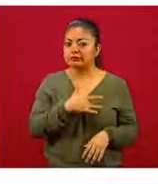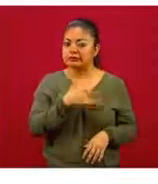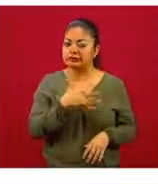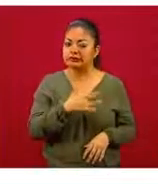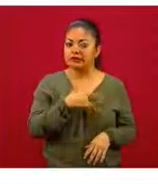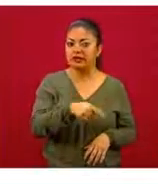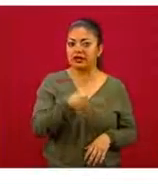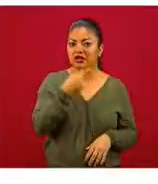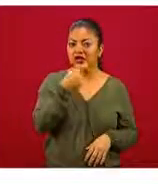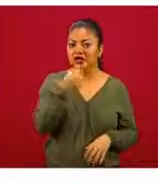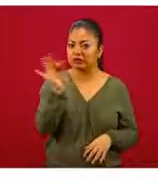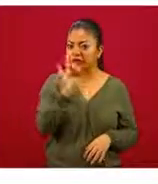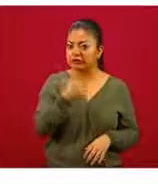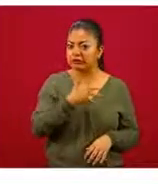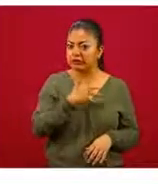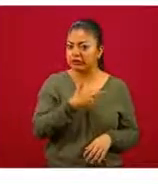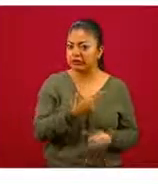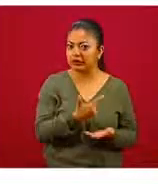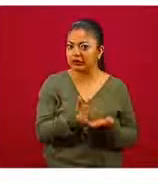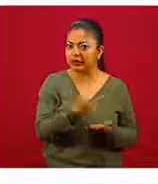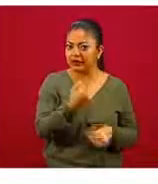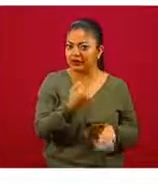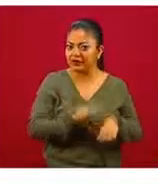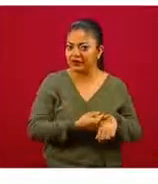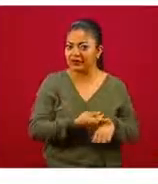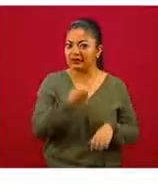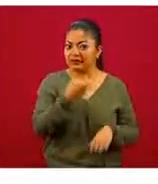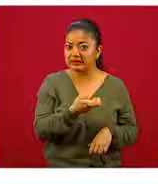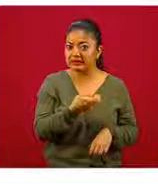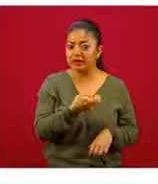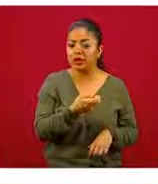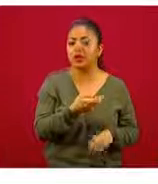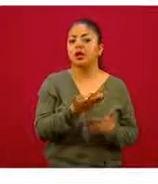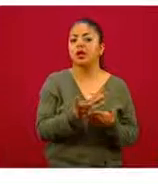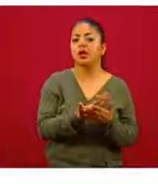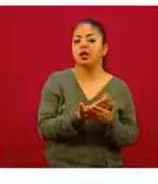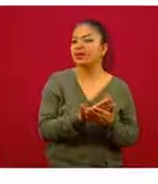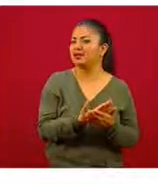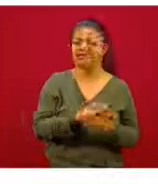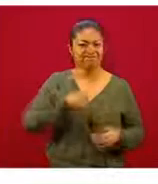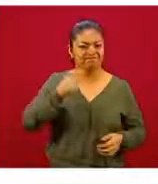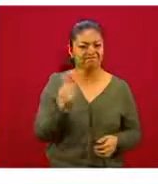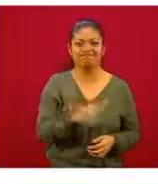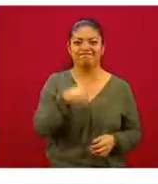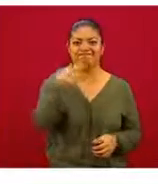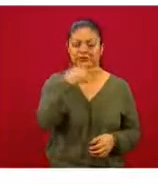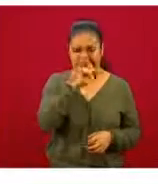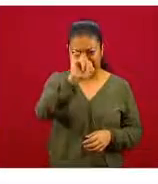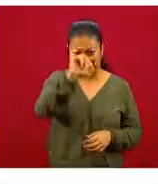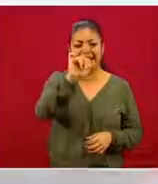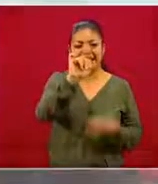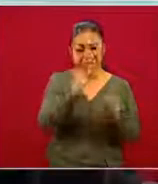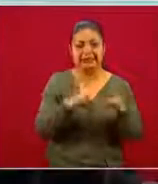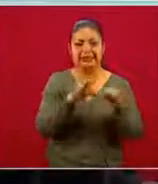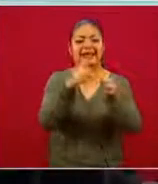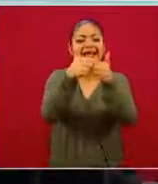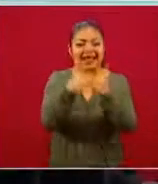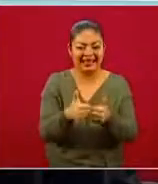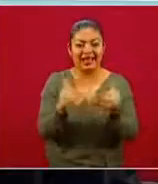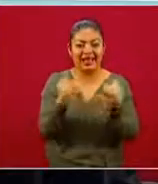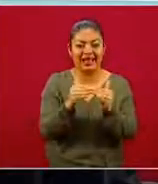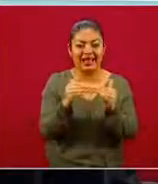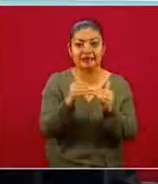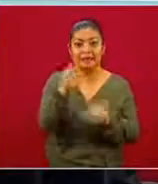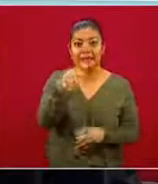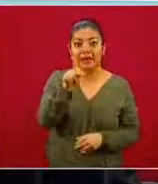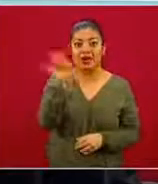sick? This is something that mothers can feel in their guts. So at that moment, please don't wait. If